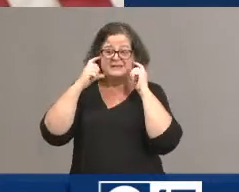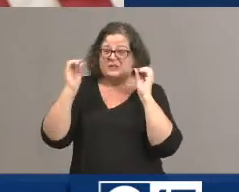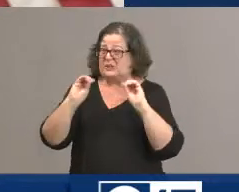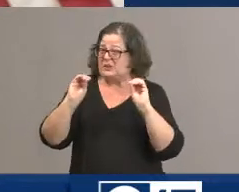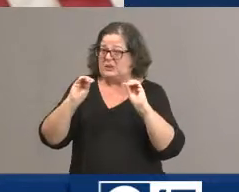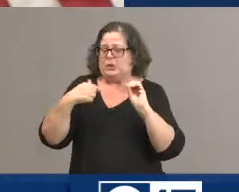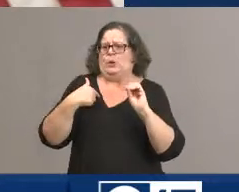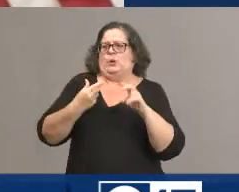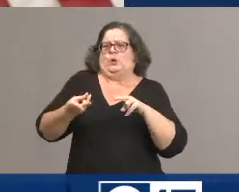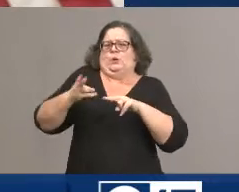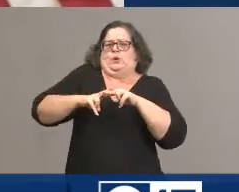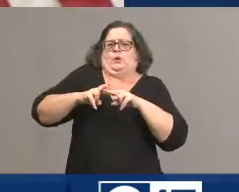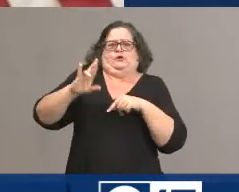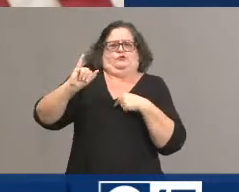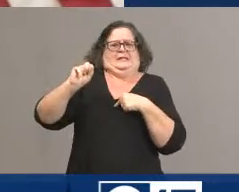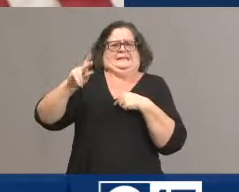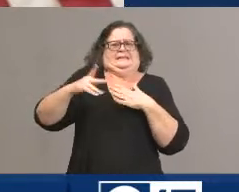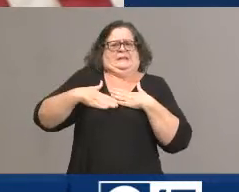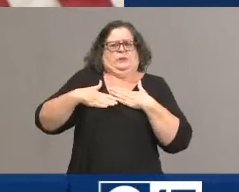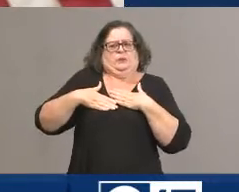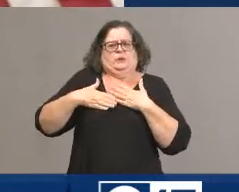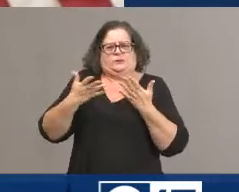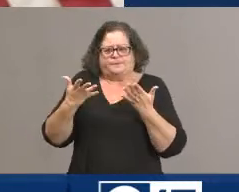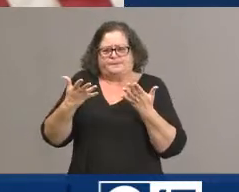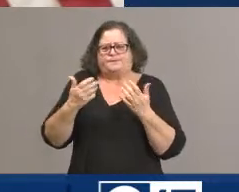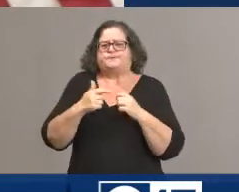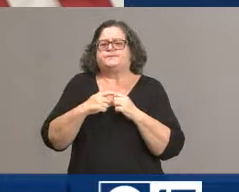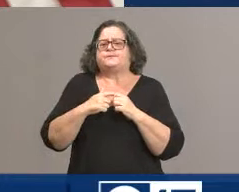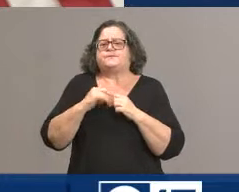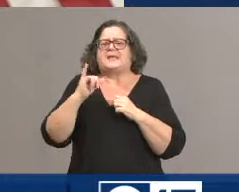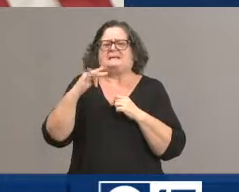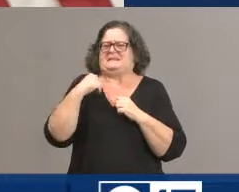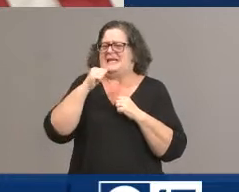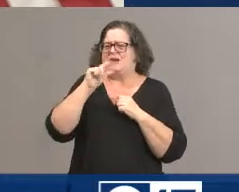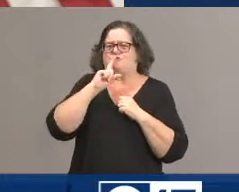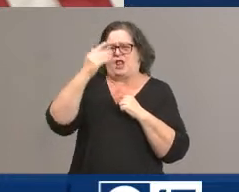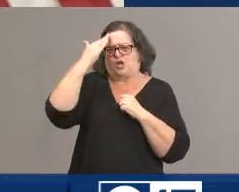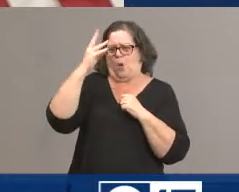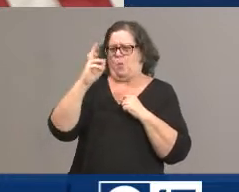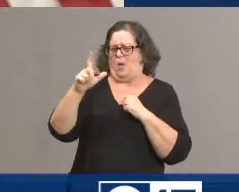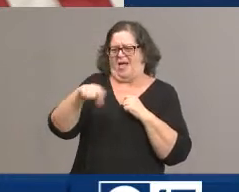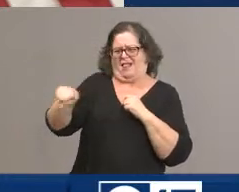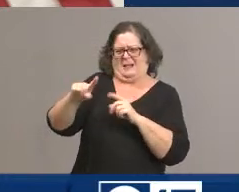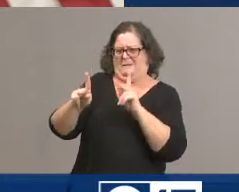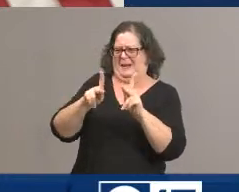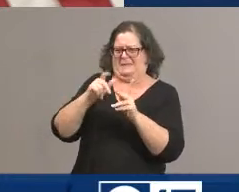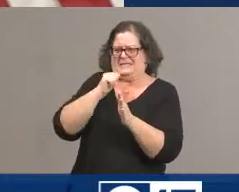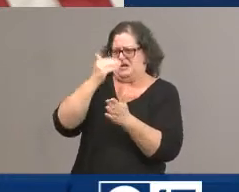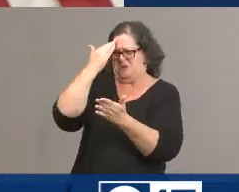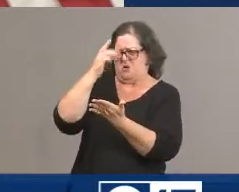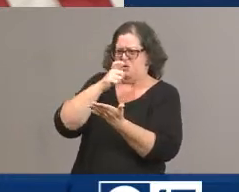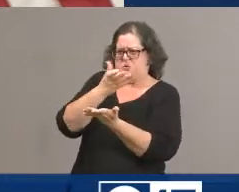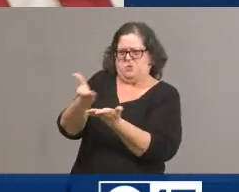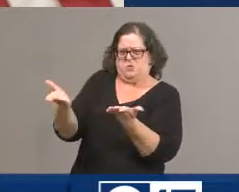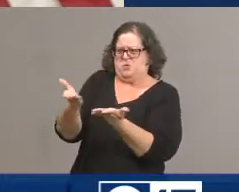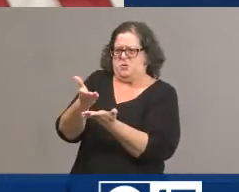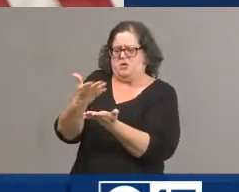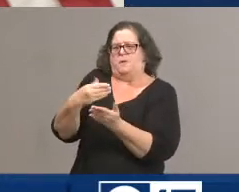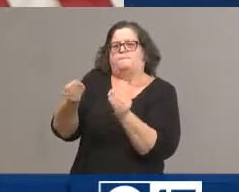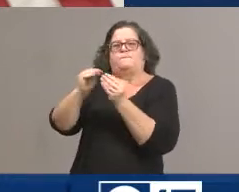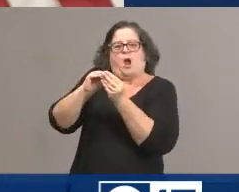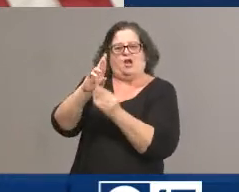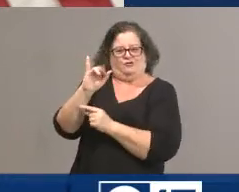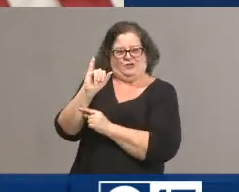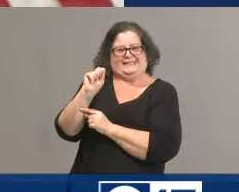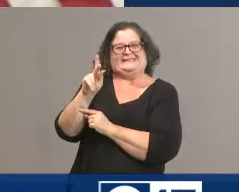or know who are in their social cohort or the steps that they take can also raise your risk. And we do know that there